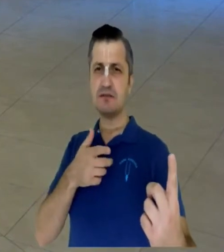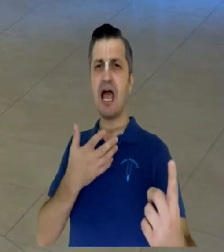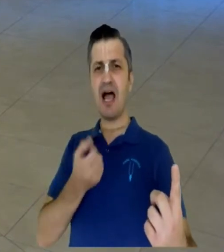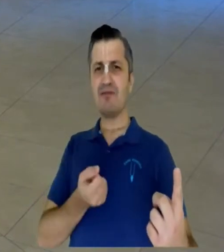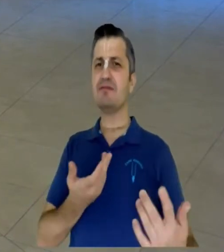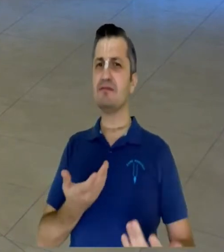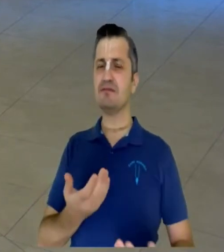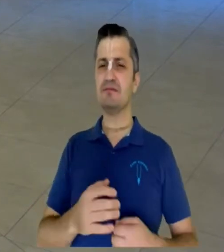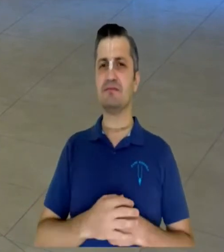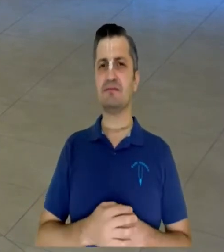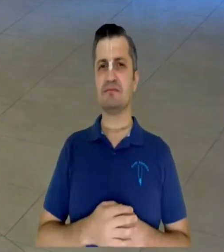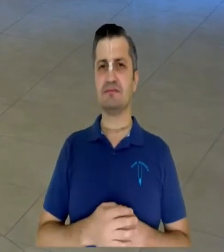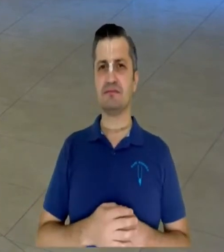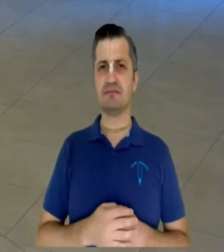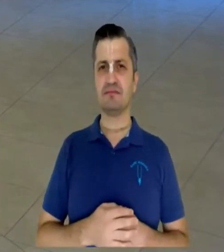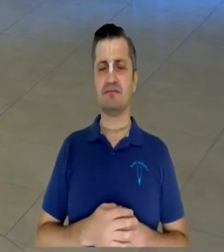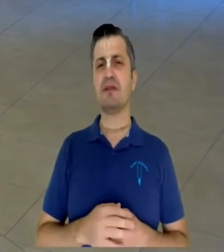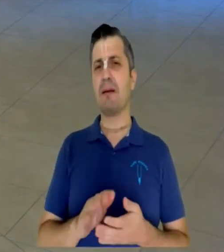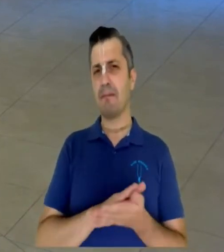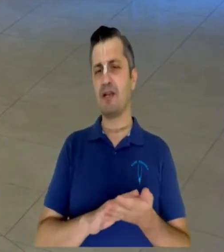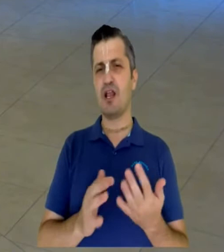there's a lot of discord in this material world.